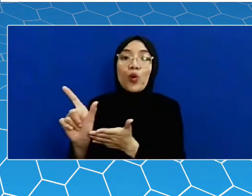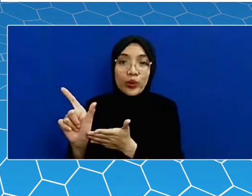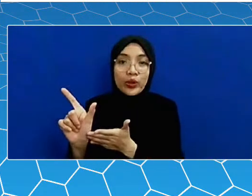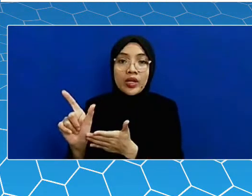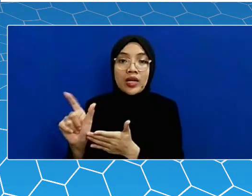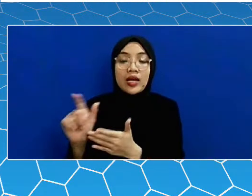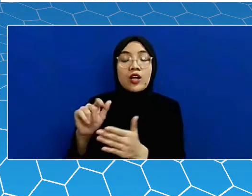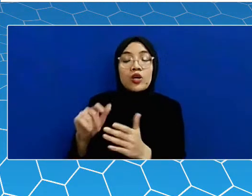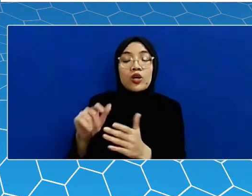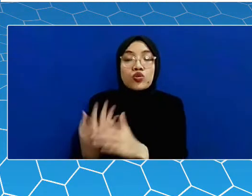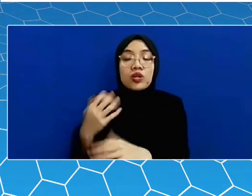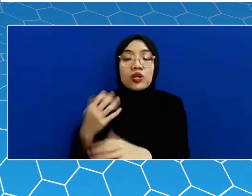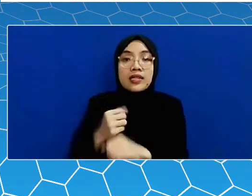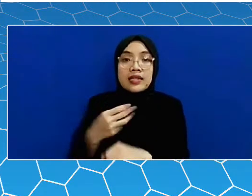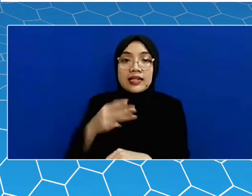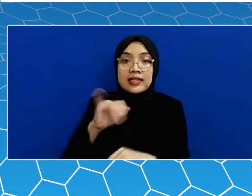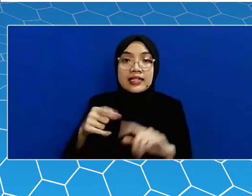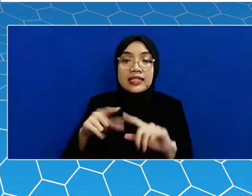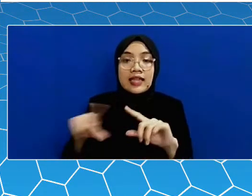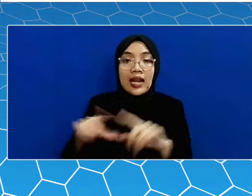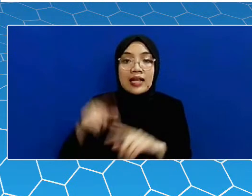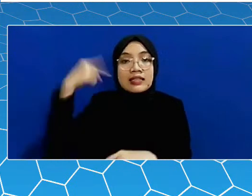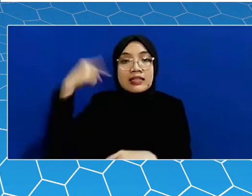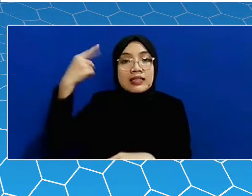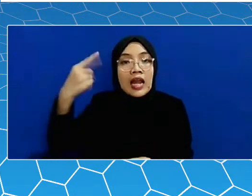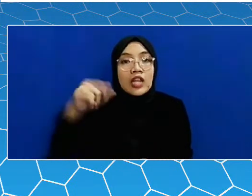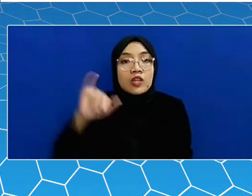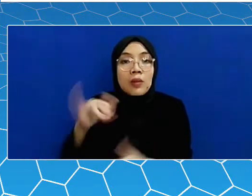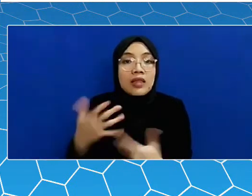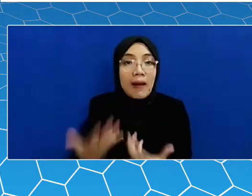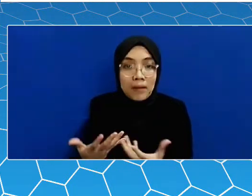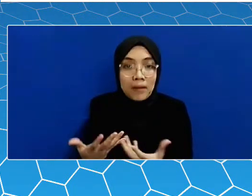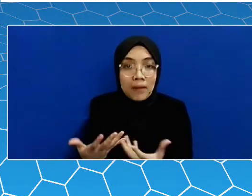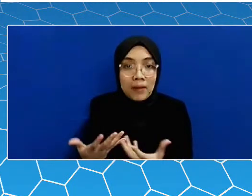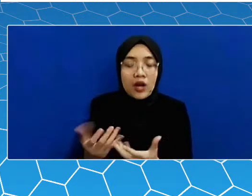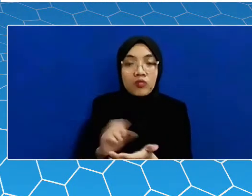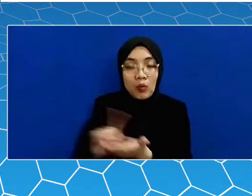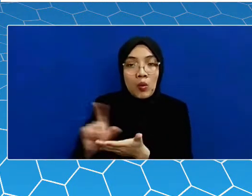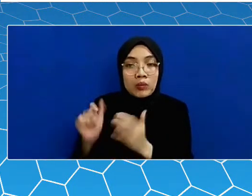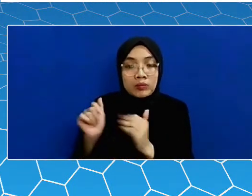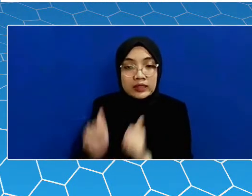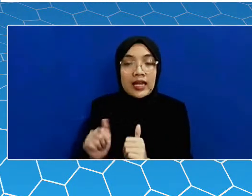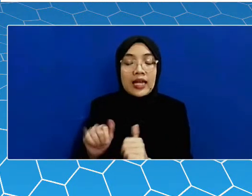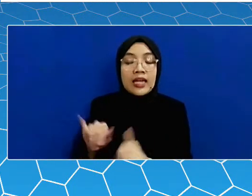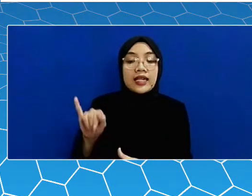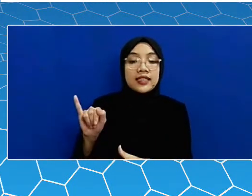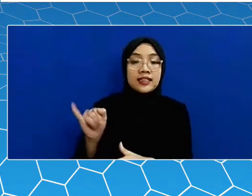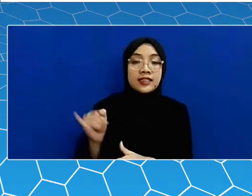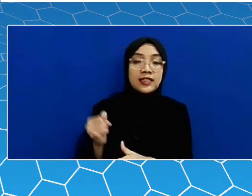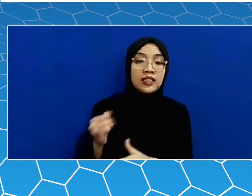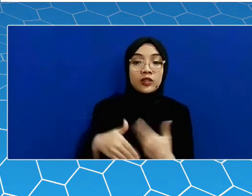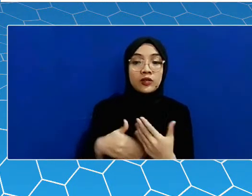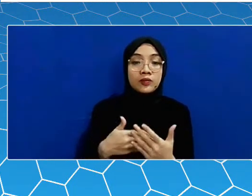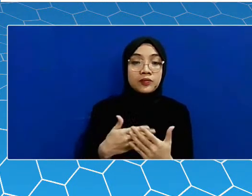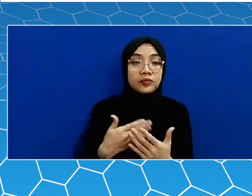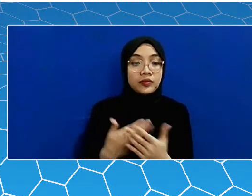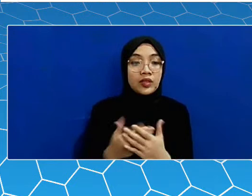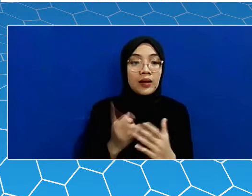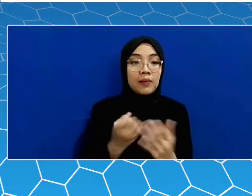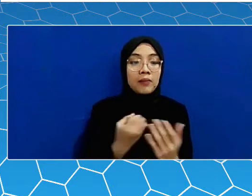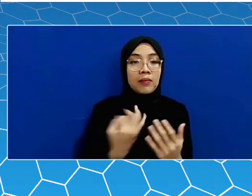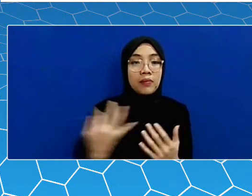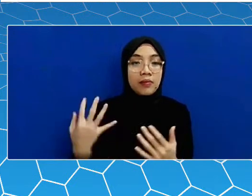a notification was sent to the patient when a questionnaire were to complete. Patients could